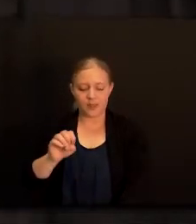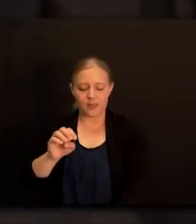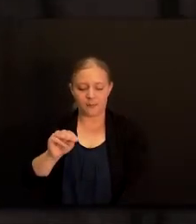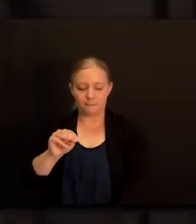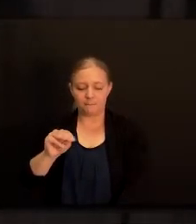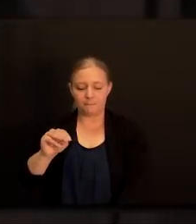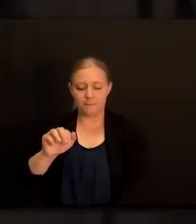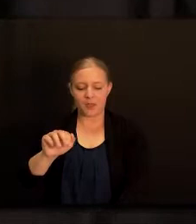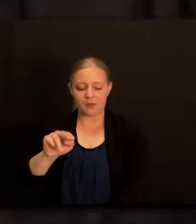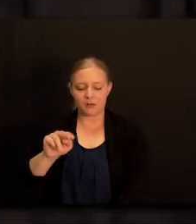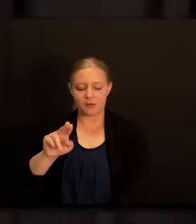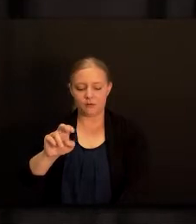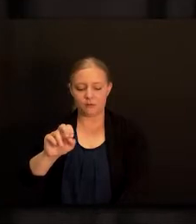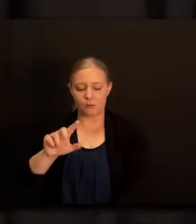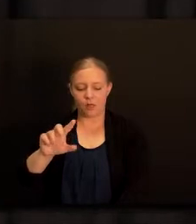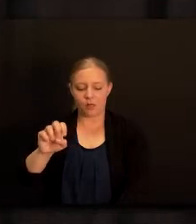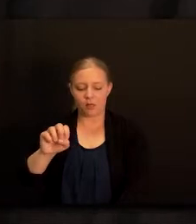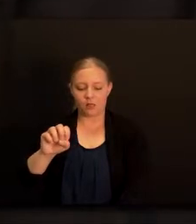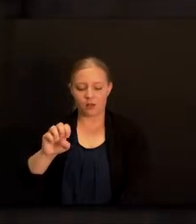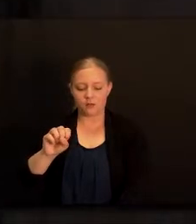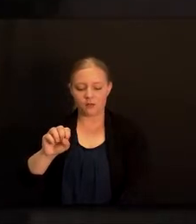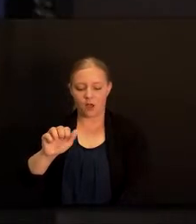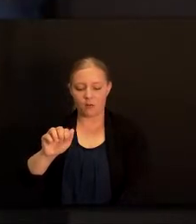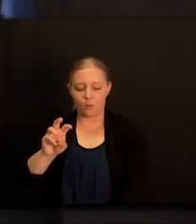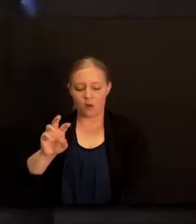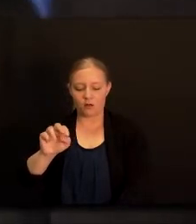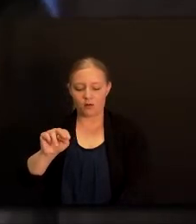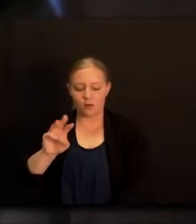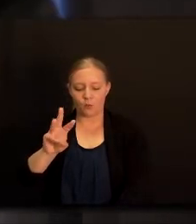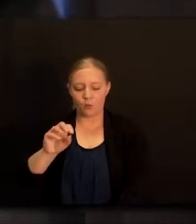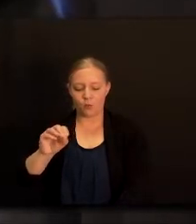Emmanuel Elizabeth Sawan Wood.